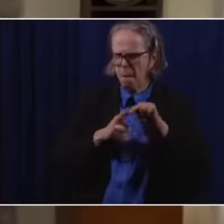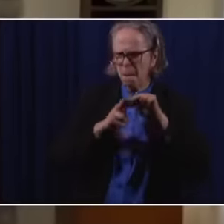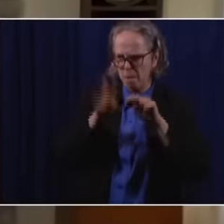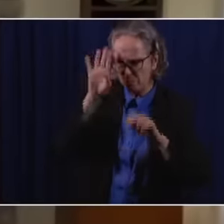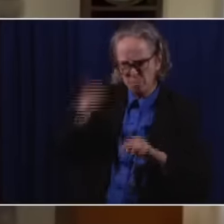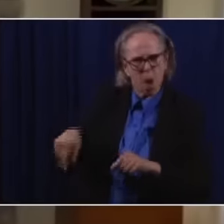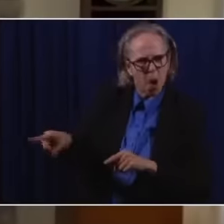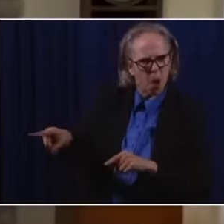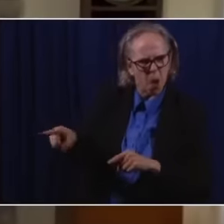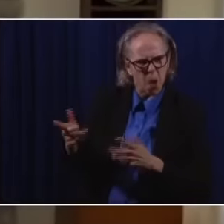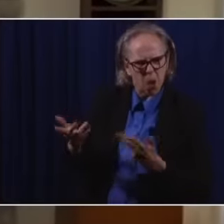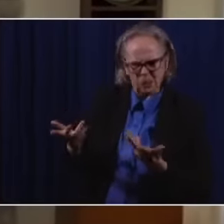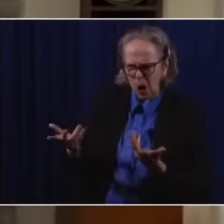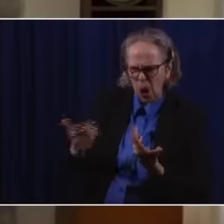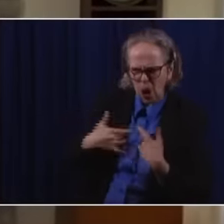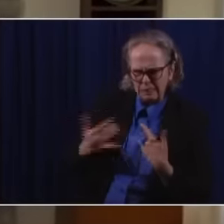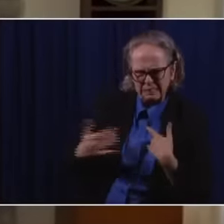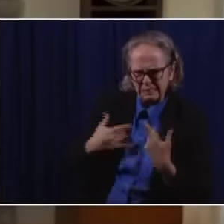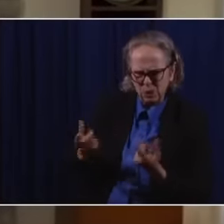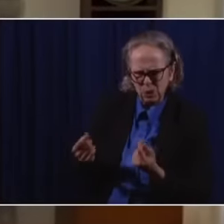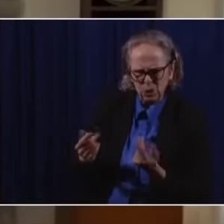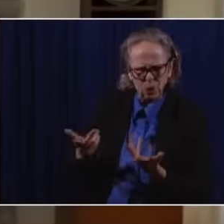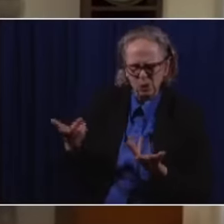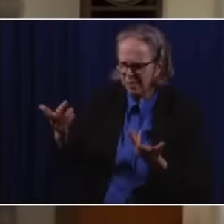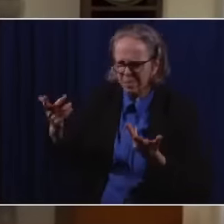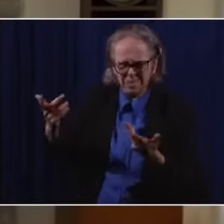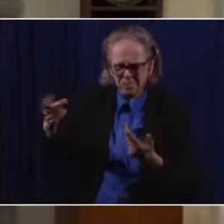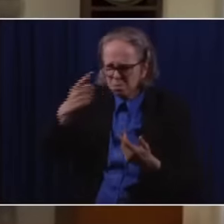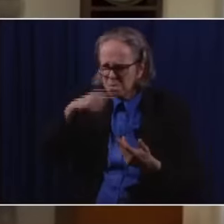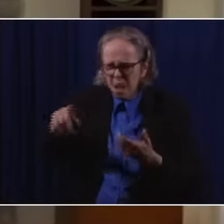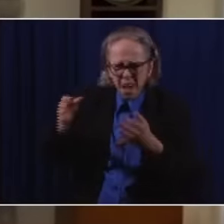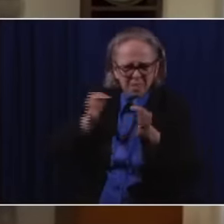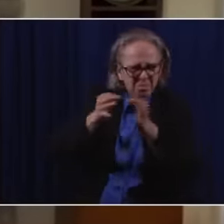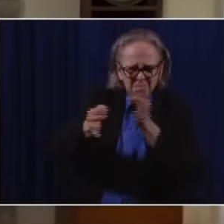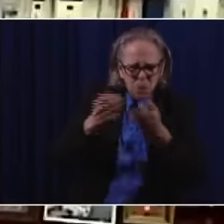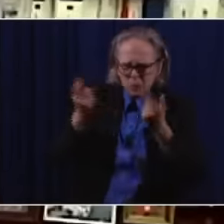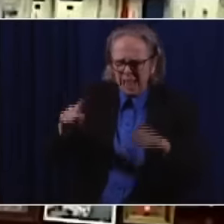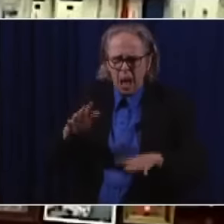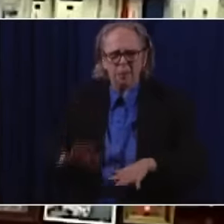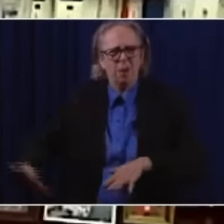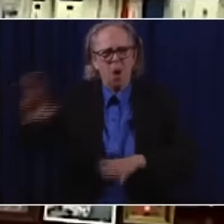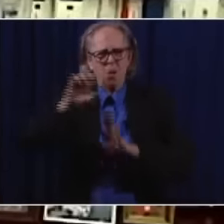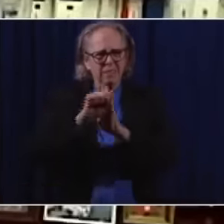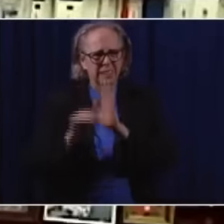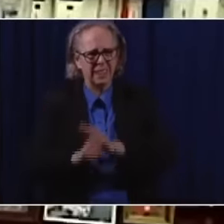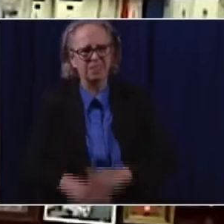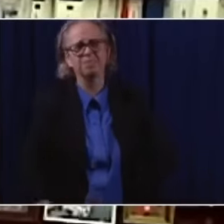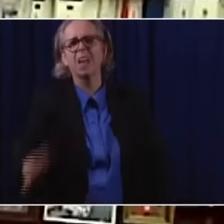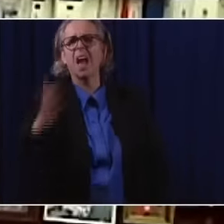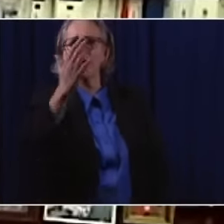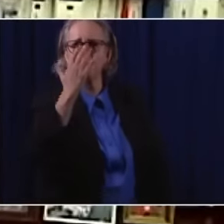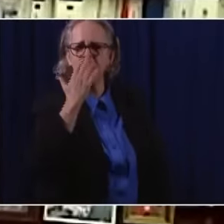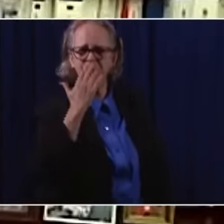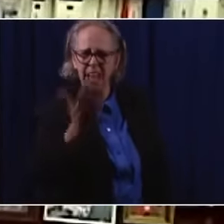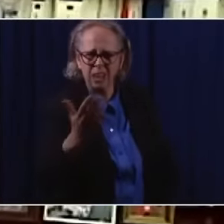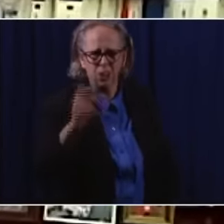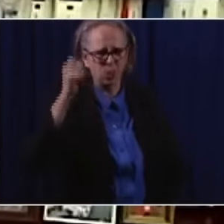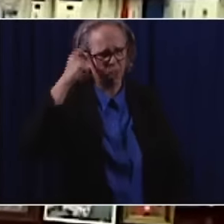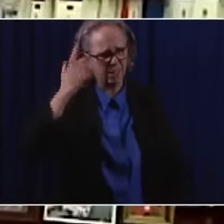but what's the status of our hospitals around the state? Thank you, Governor. Thanks for having me here